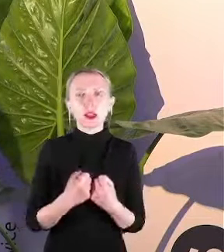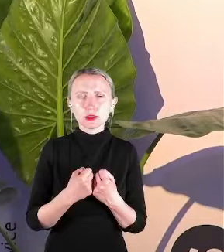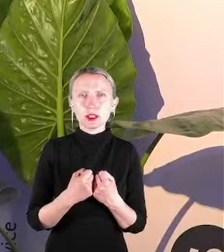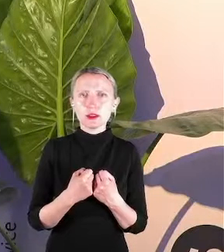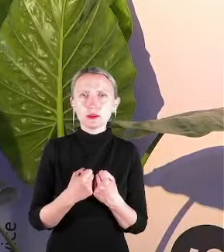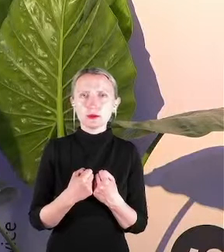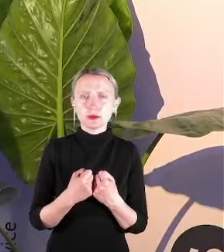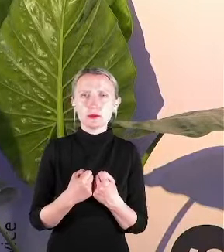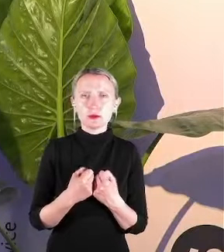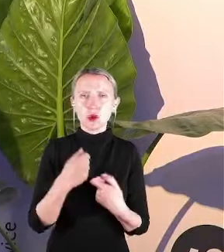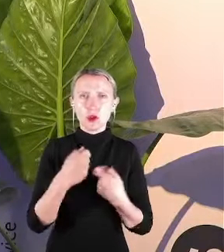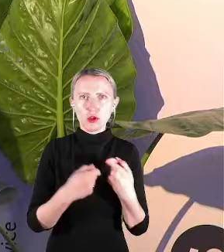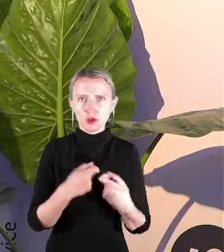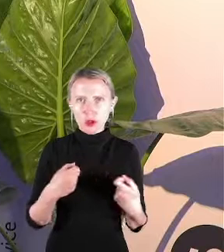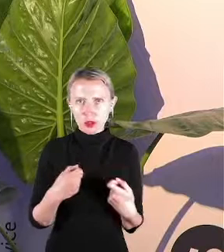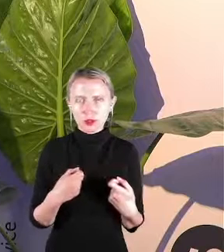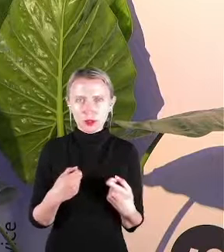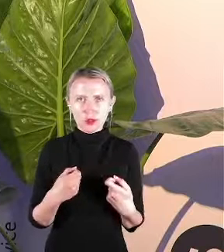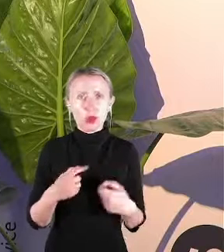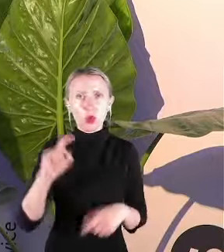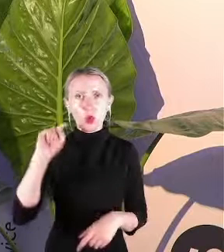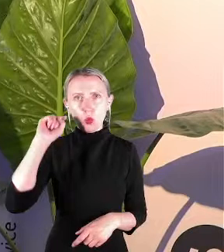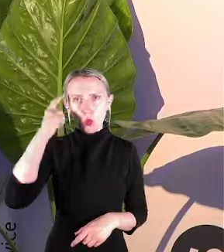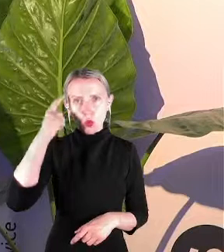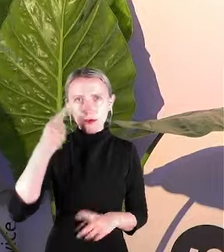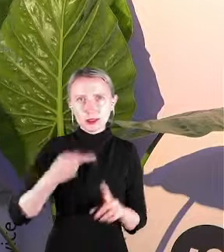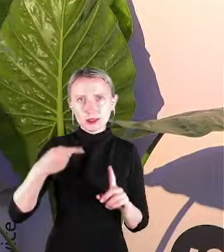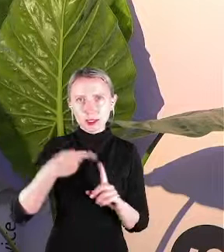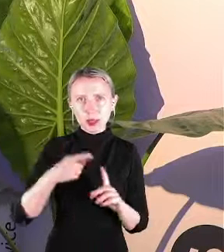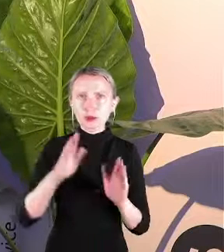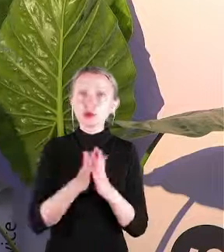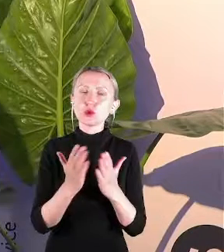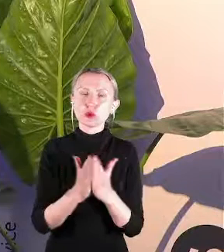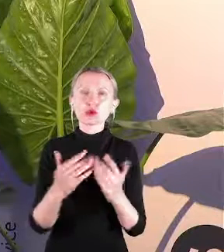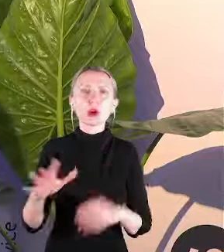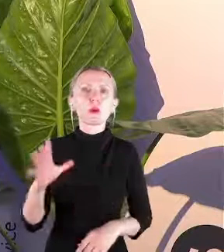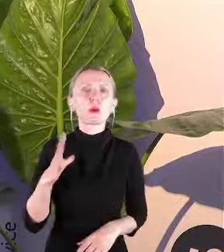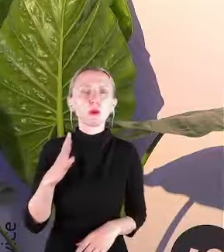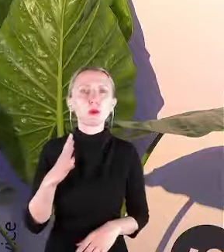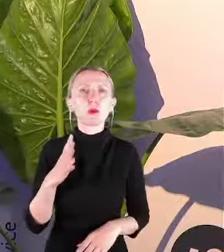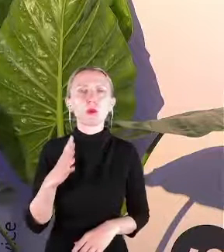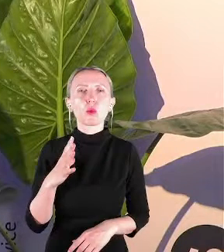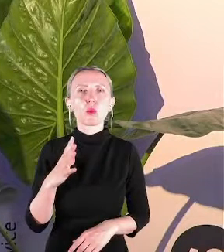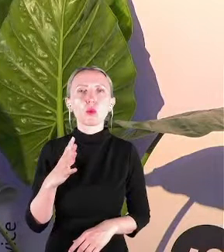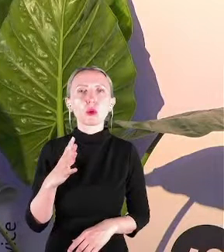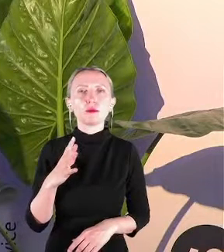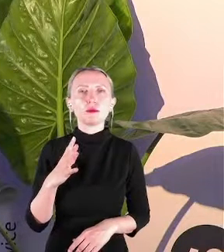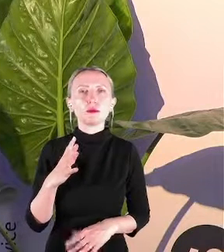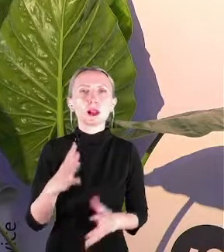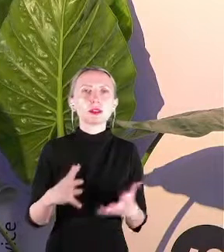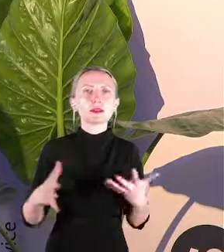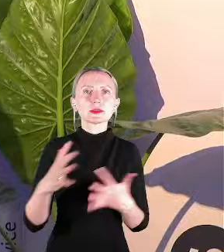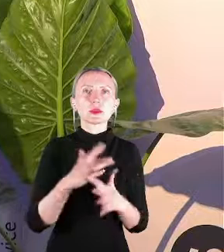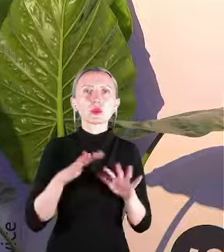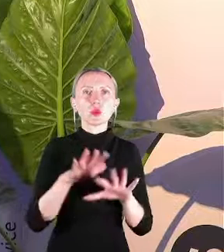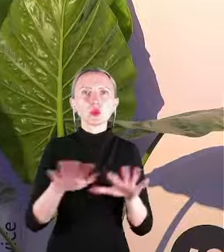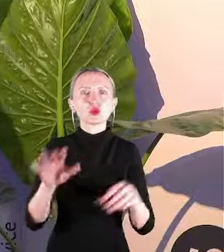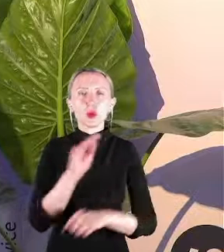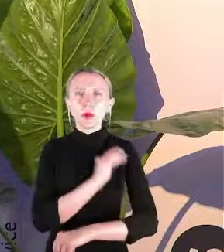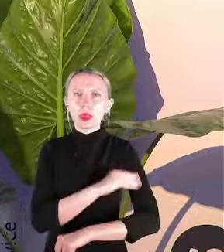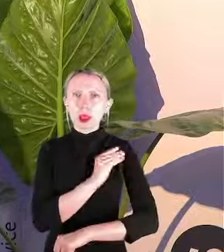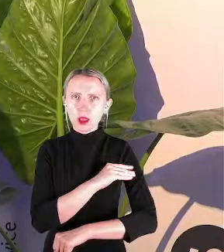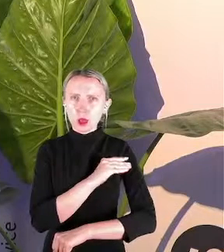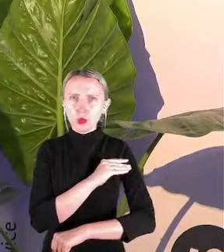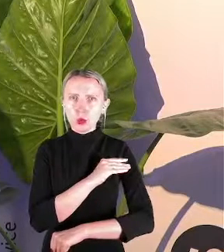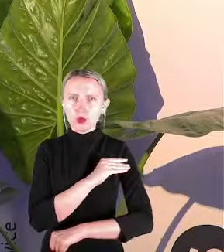to gather as much material possible and just to report the situation in Sweden if it comes to the